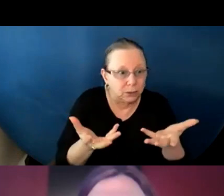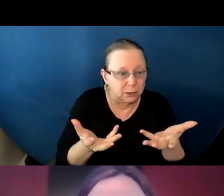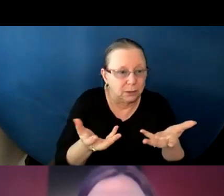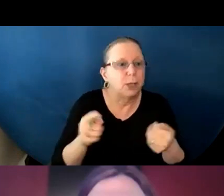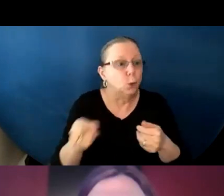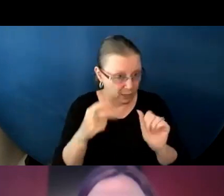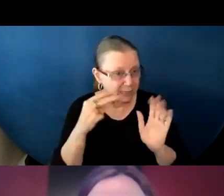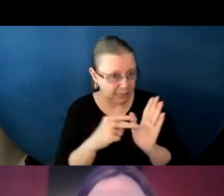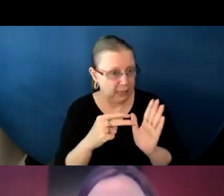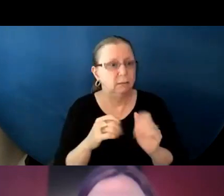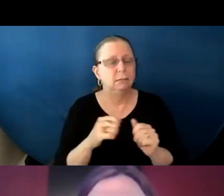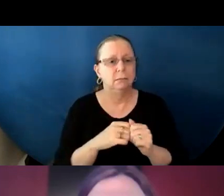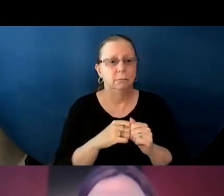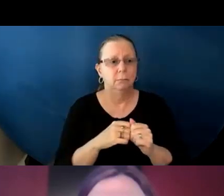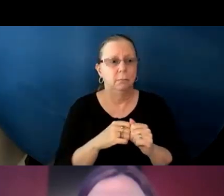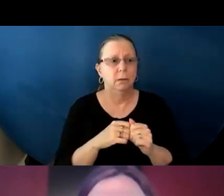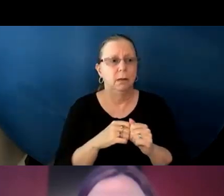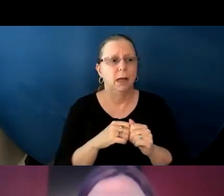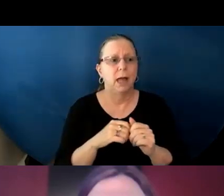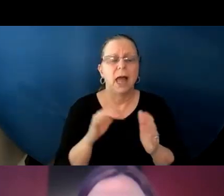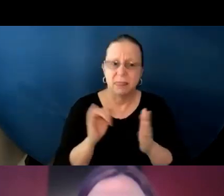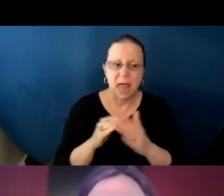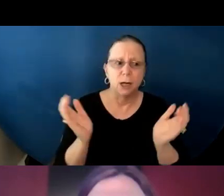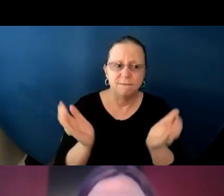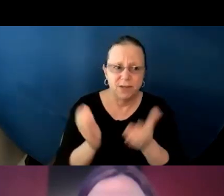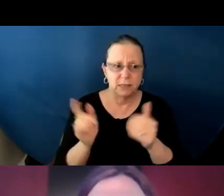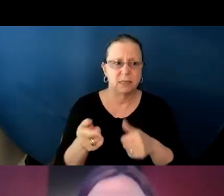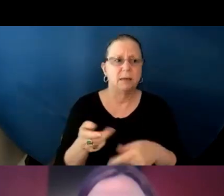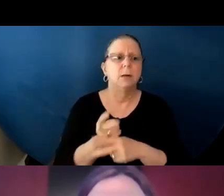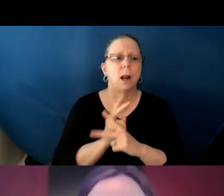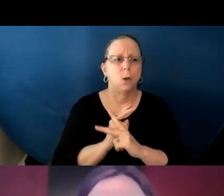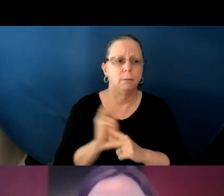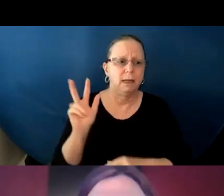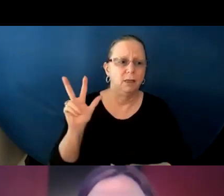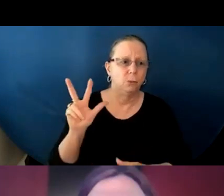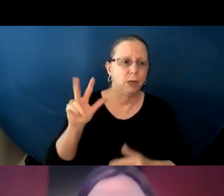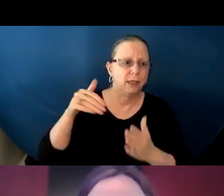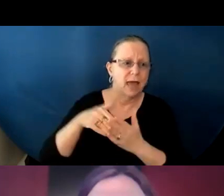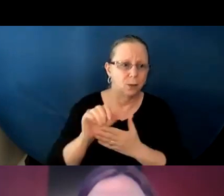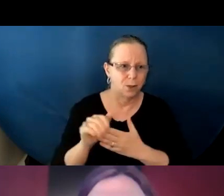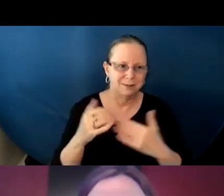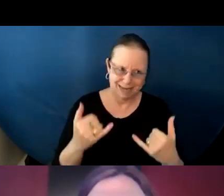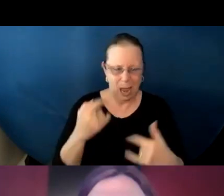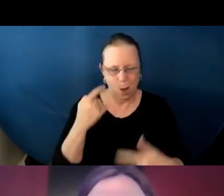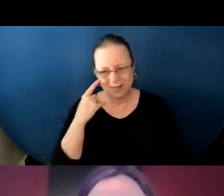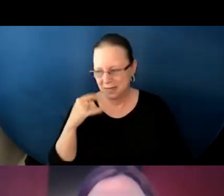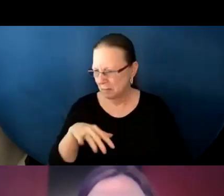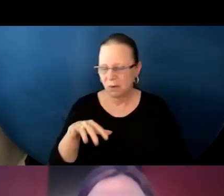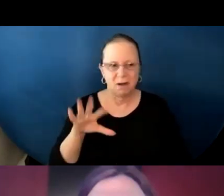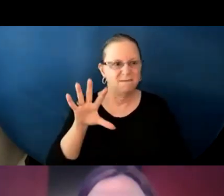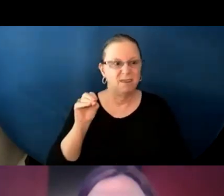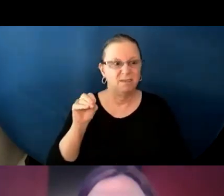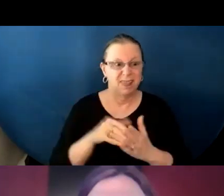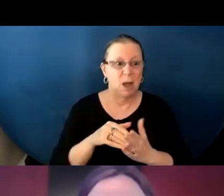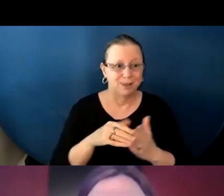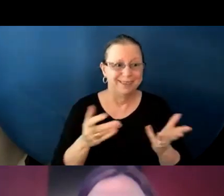yourself. And that convinced them to loan me $3,000, which now I guess would be about 50 grand,